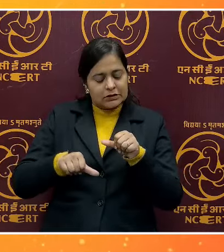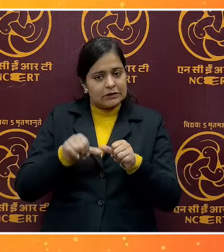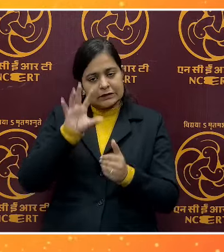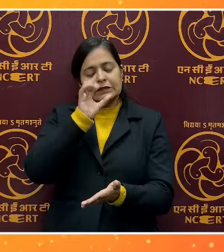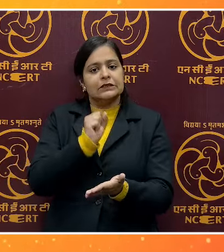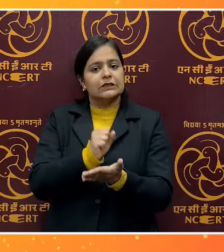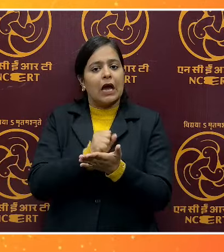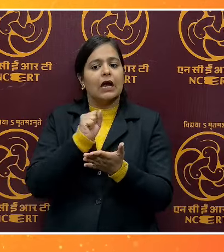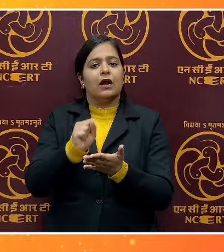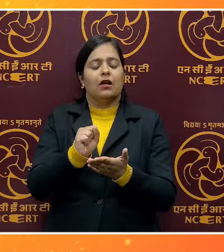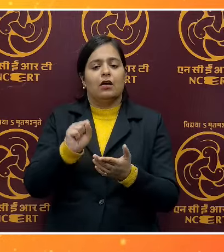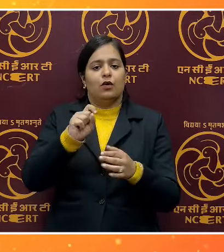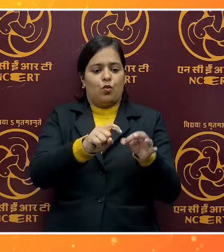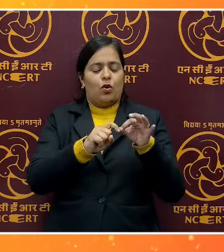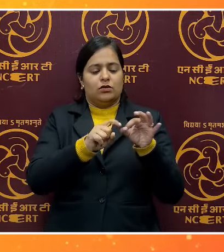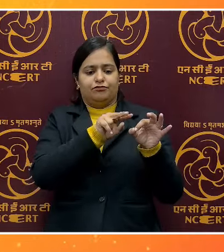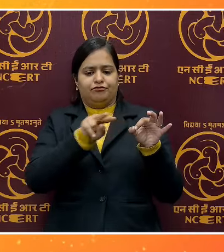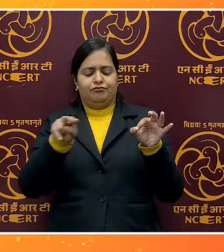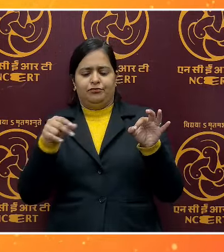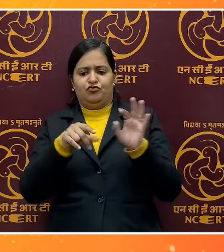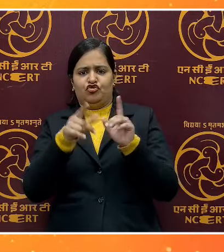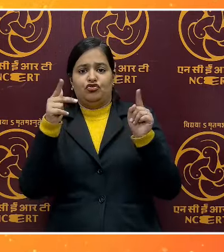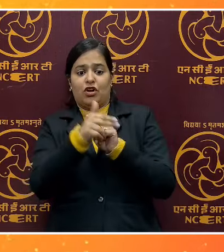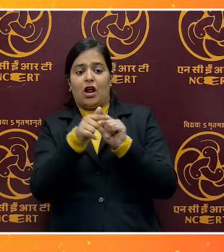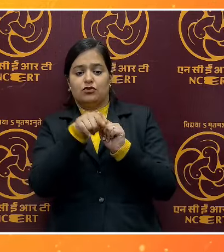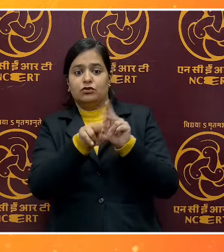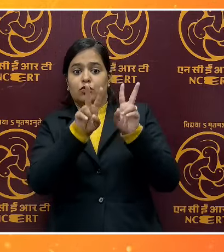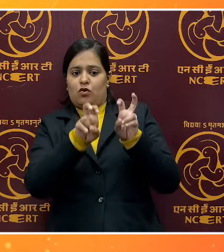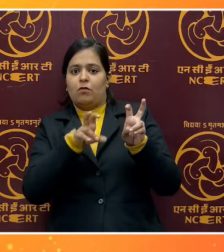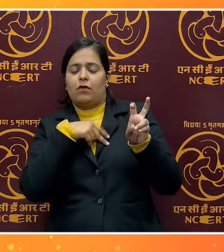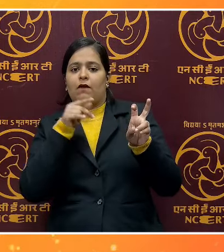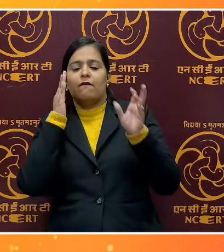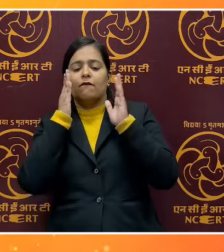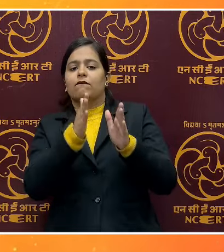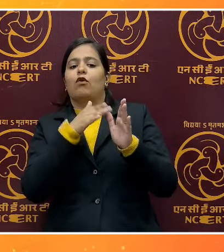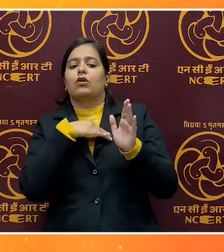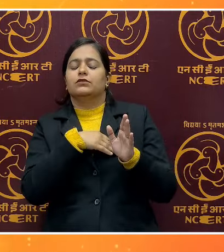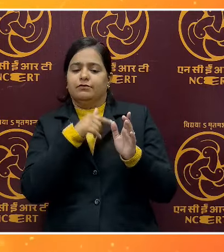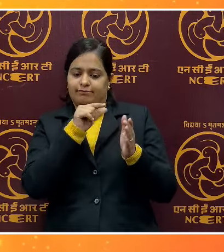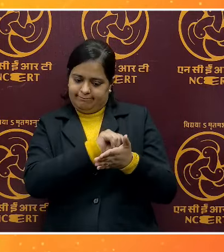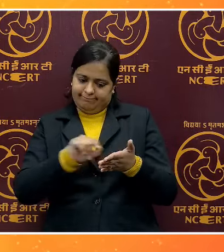decided according to the charge present on the complex.